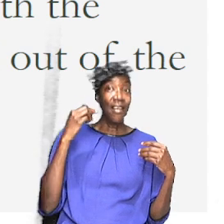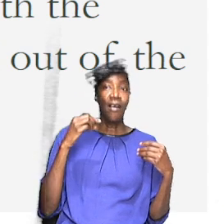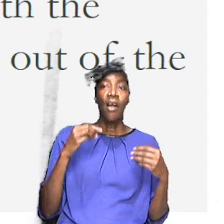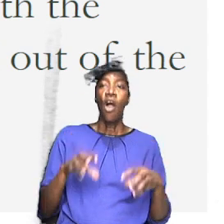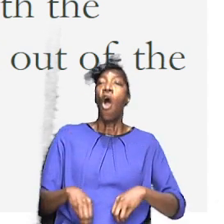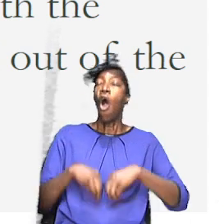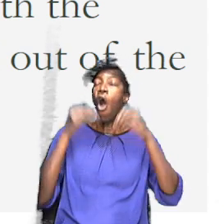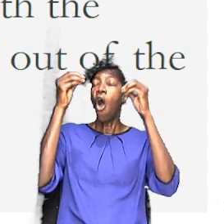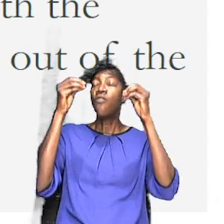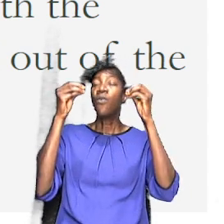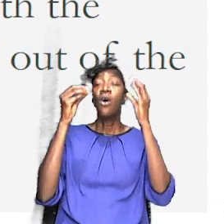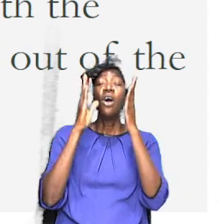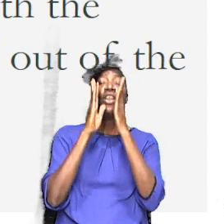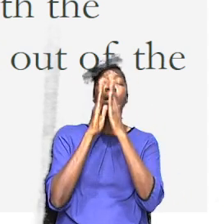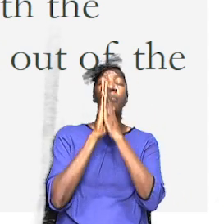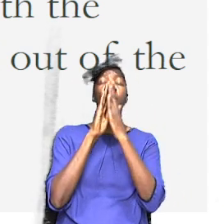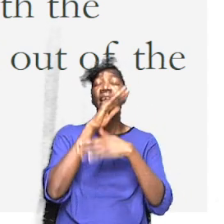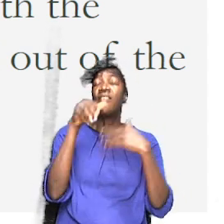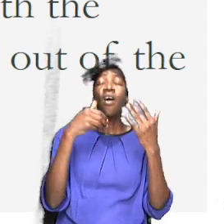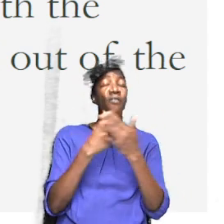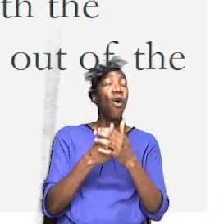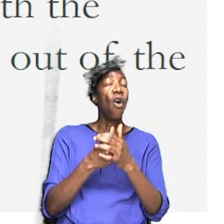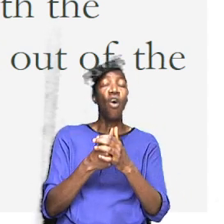of all the saints, praise God,